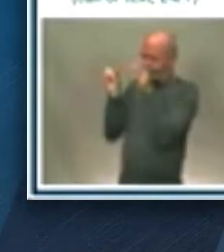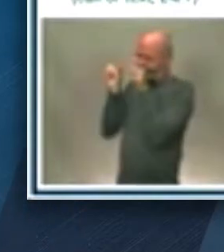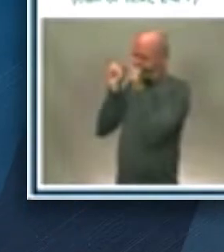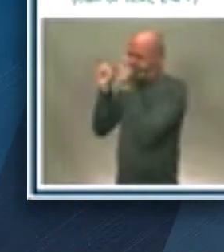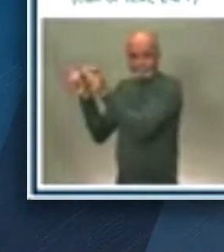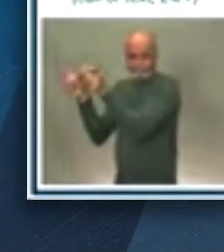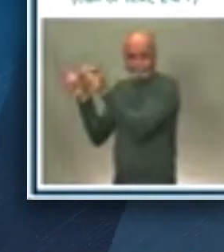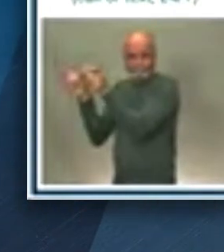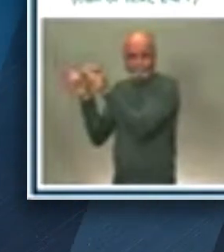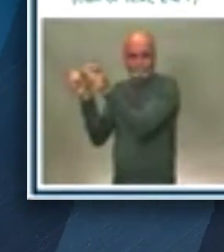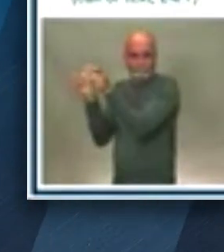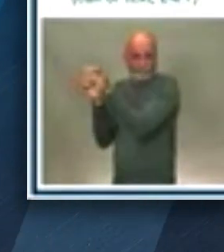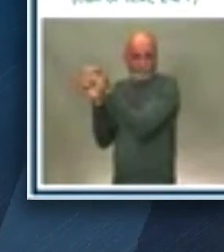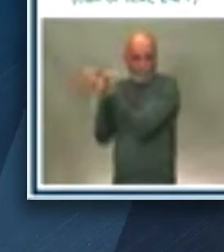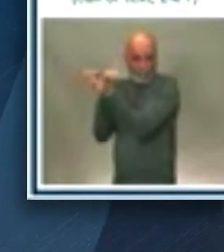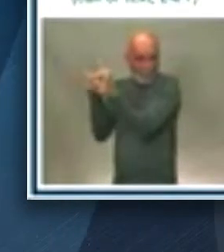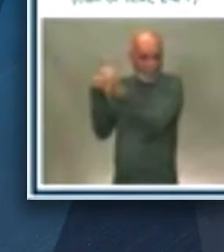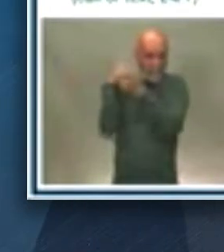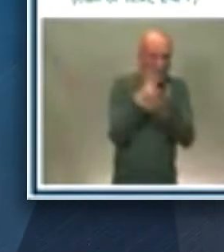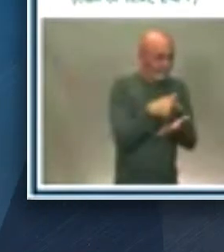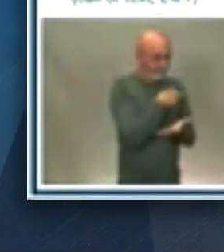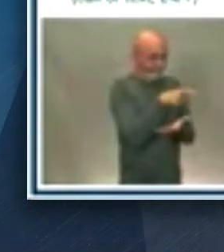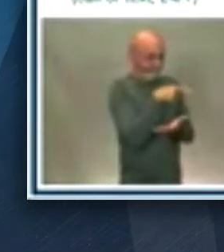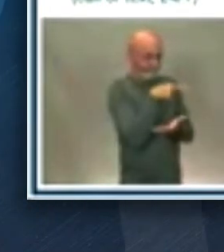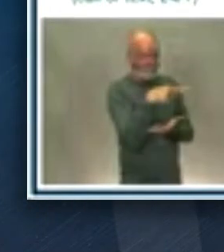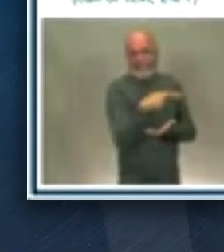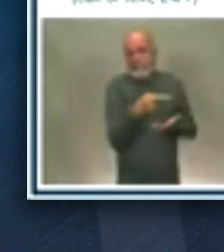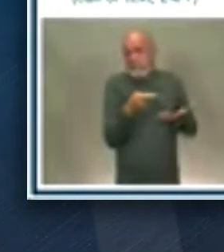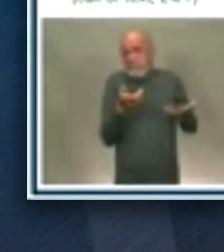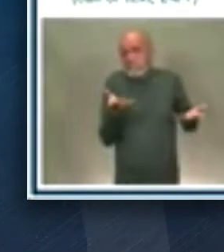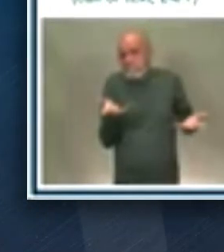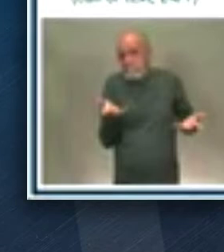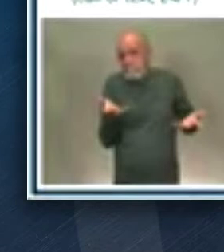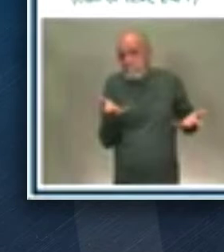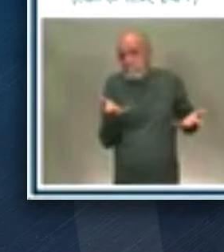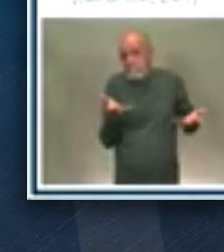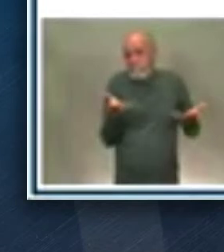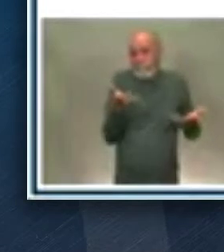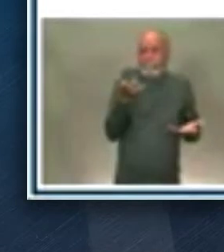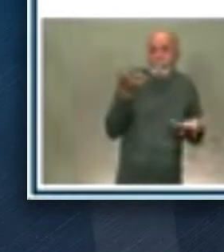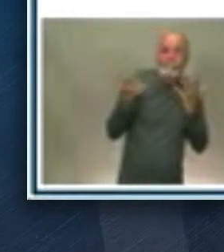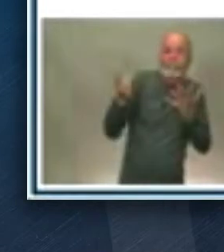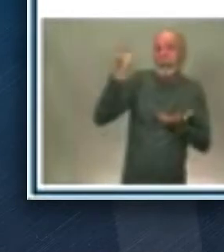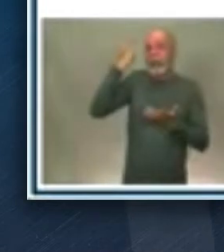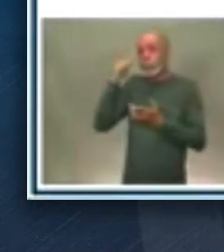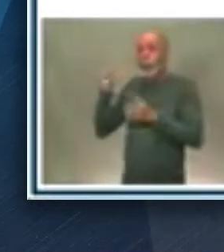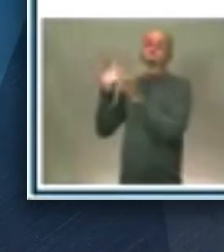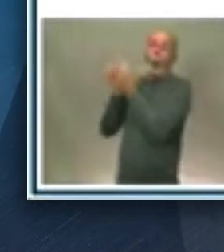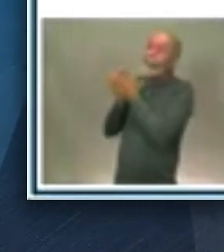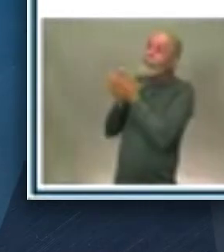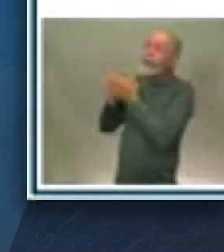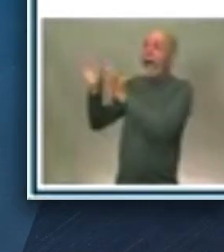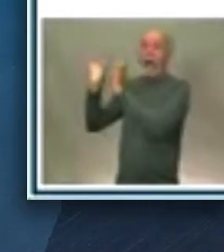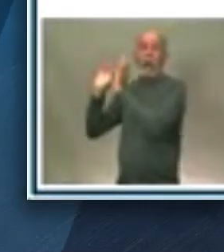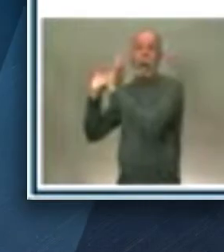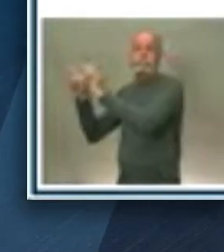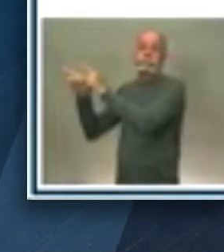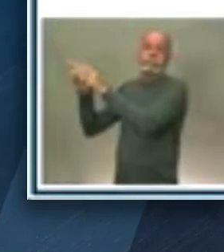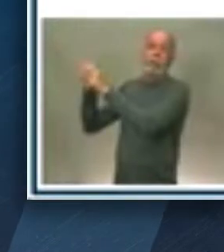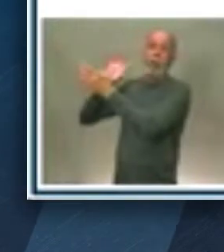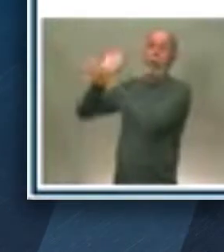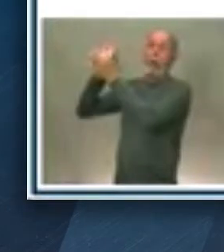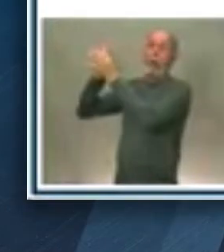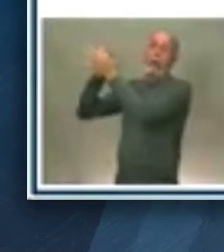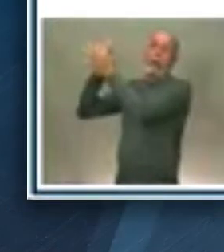that. So I know that for some people it sounds nice and it's easy to say, it's just a few words, but most